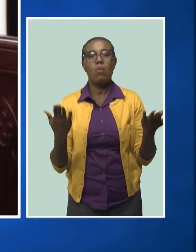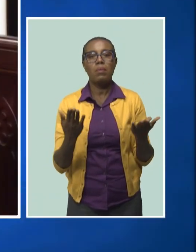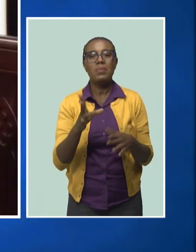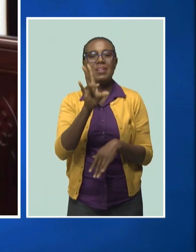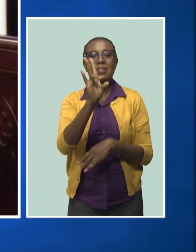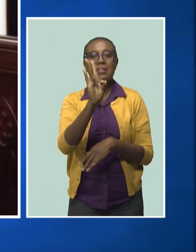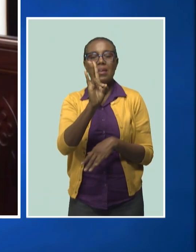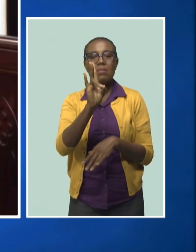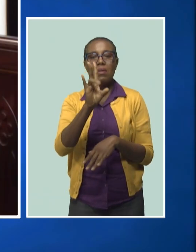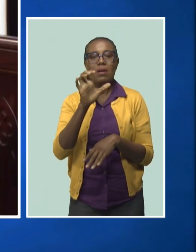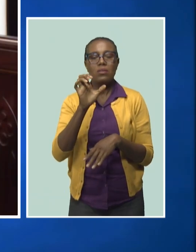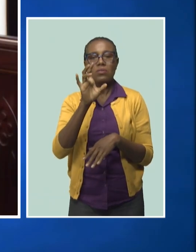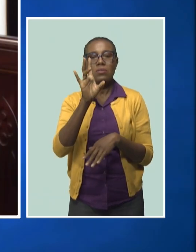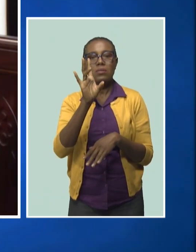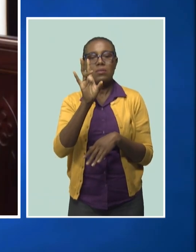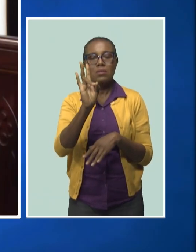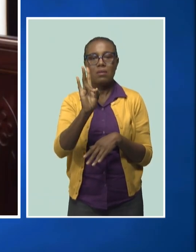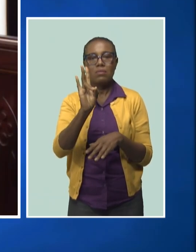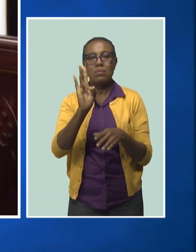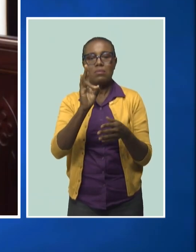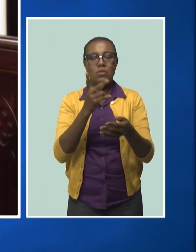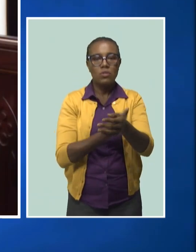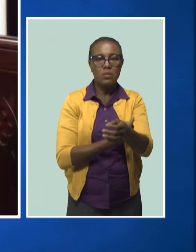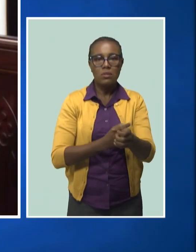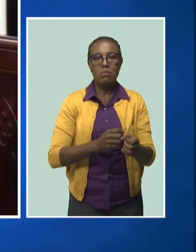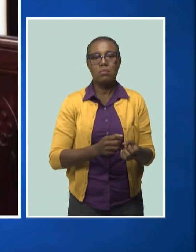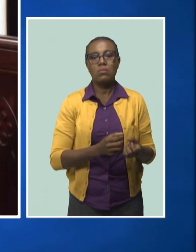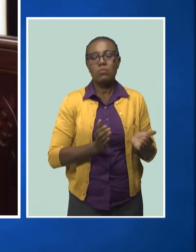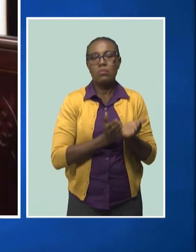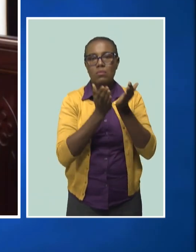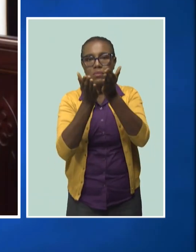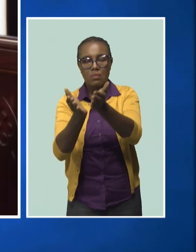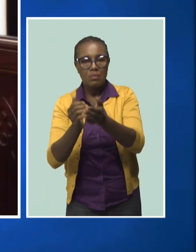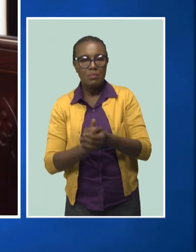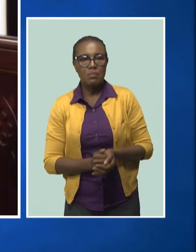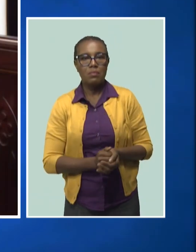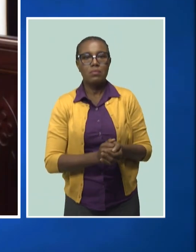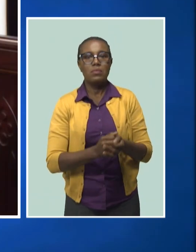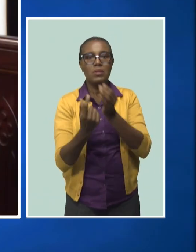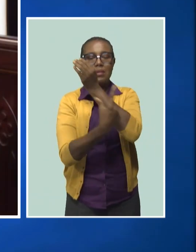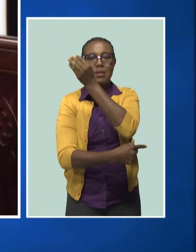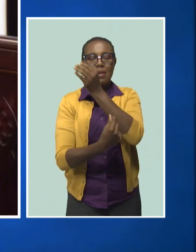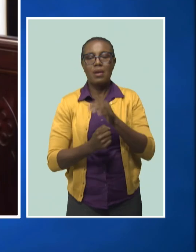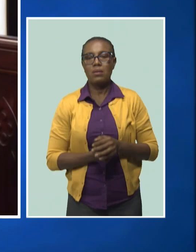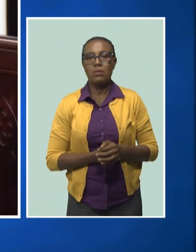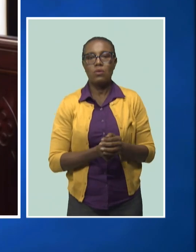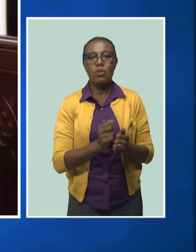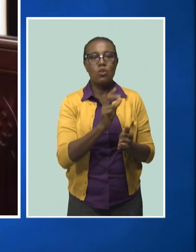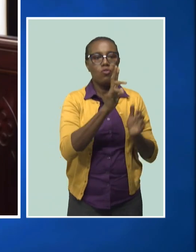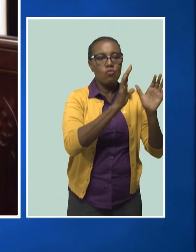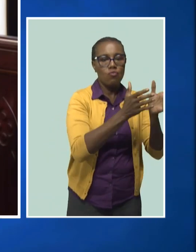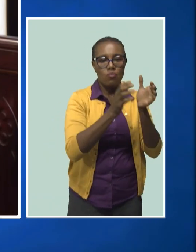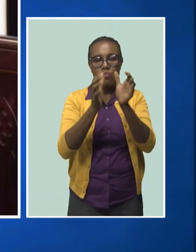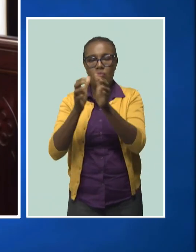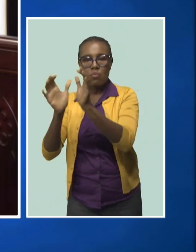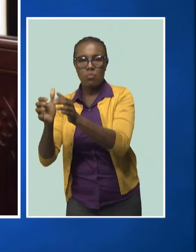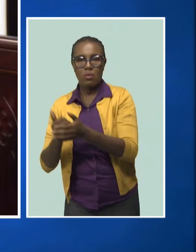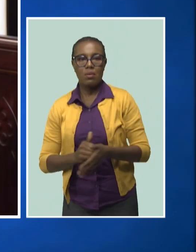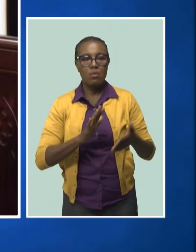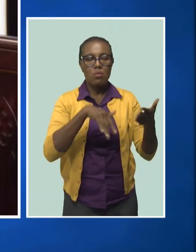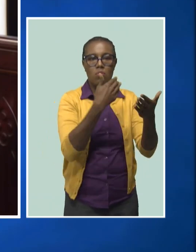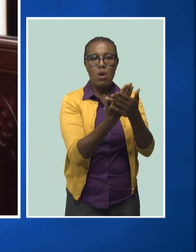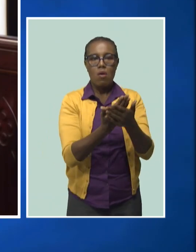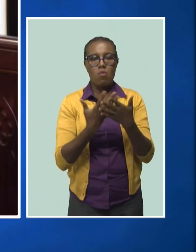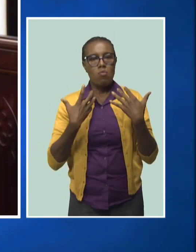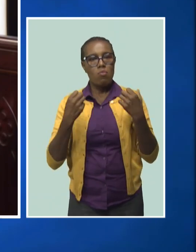707 sheep were sent to Guyana. All of the sheep were sent down and secured in 3 voyages. They arrived alive and in